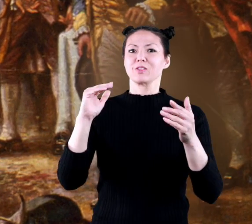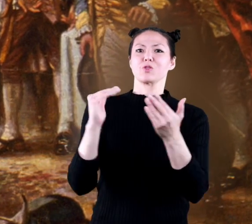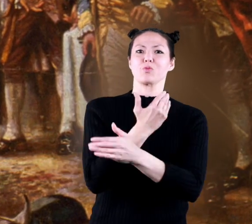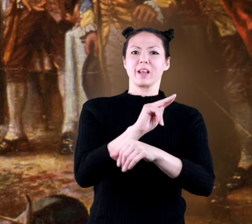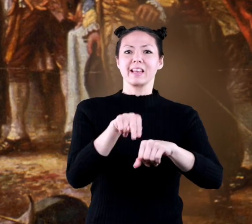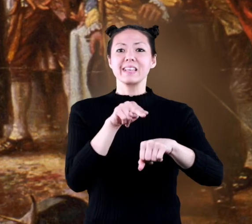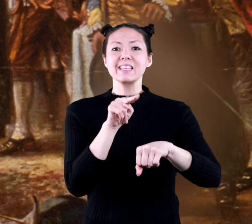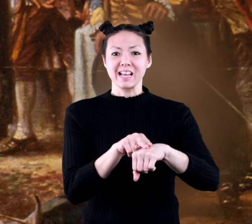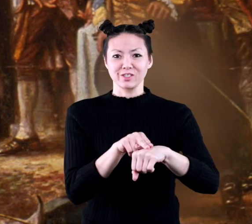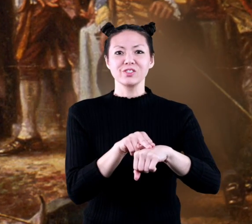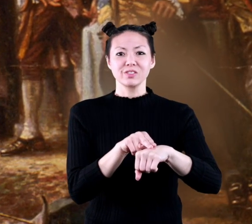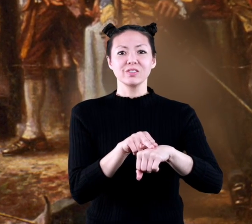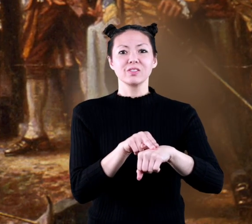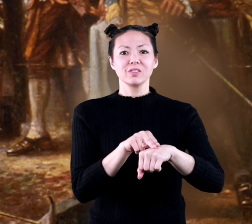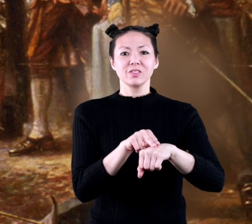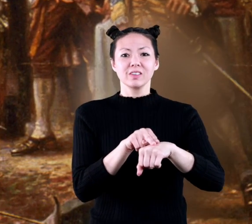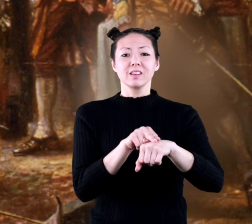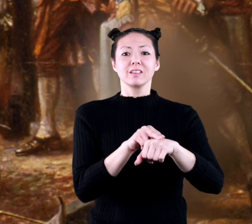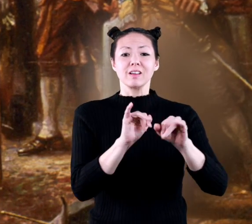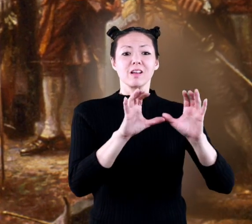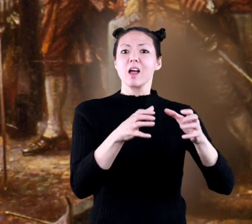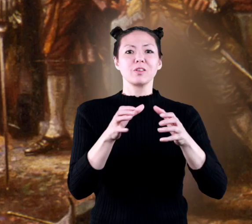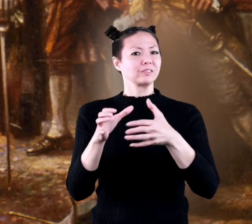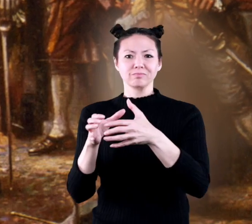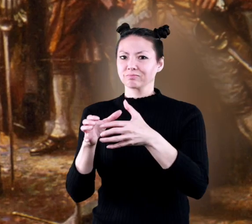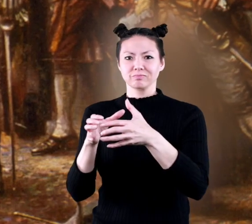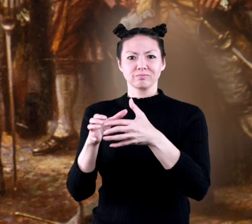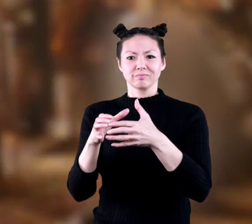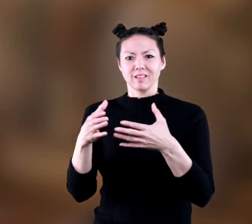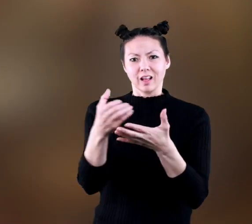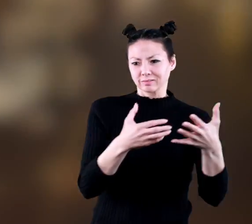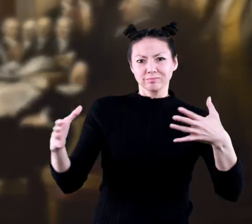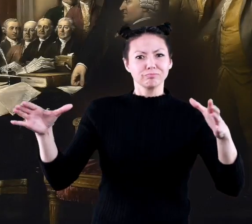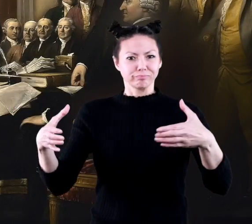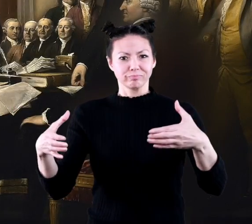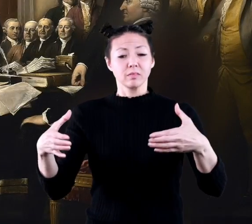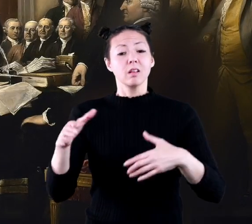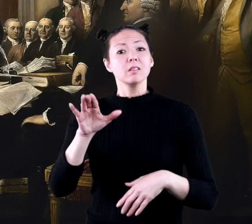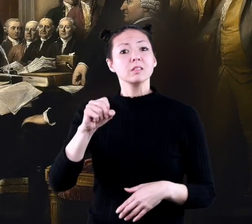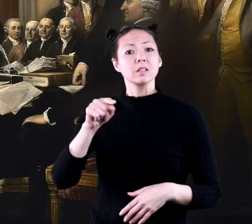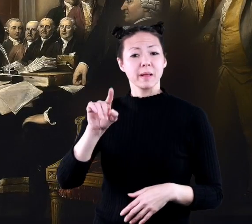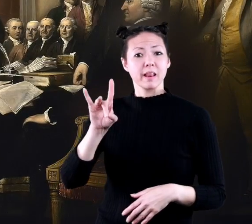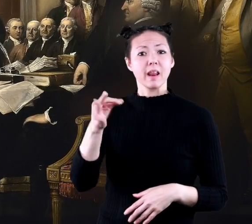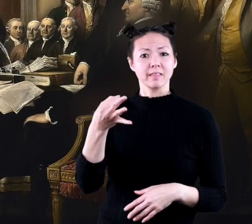new independent nation, and not just a collection of disparate colonies. On September